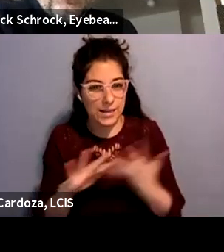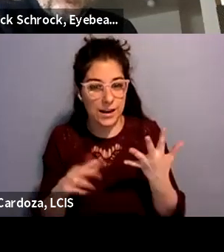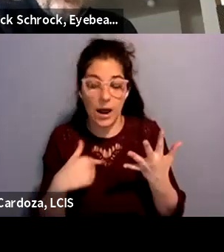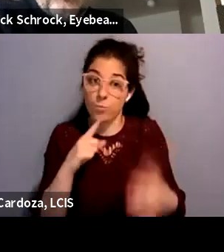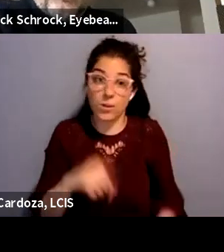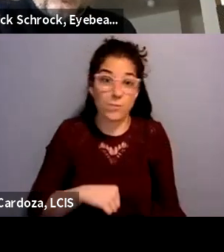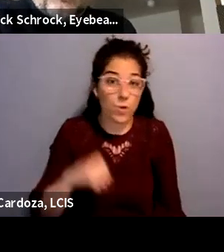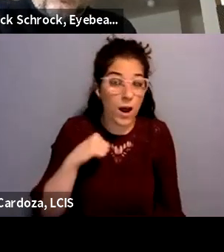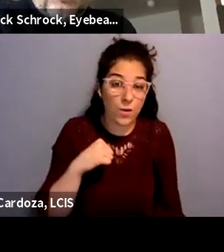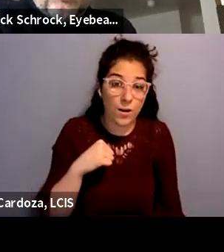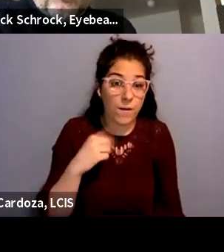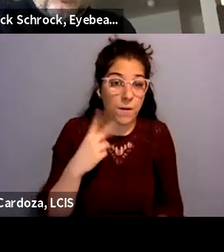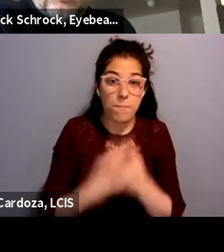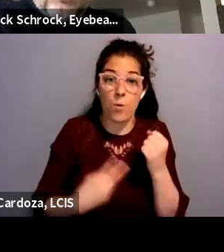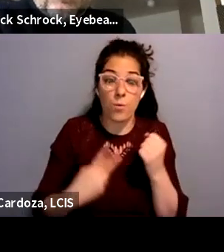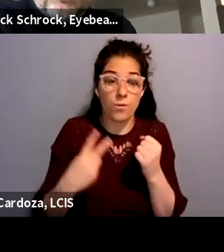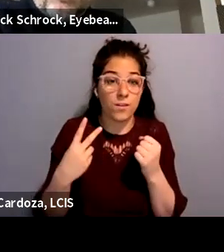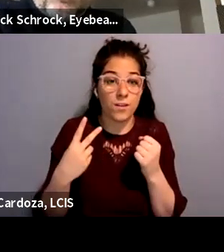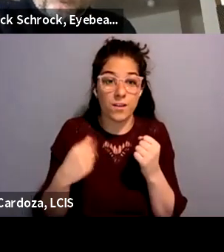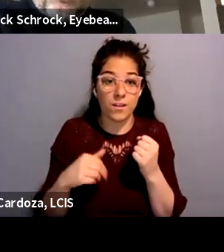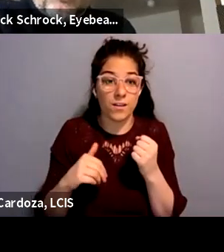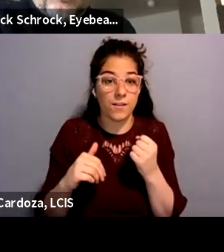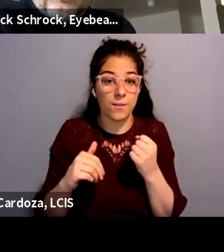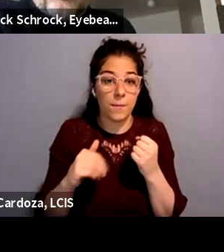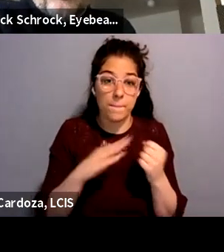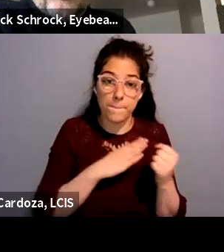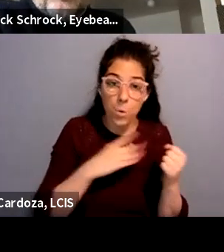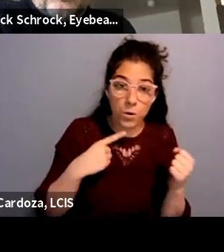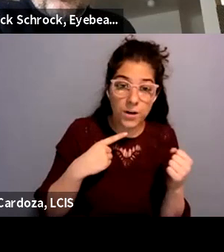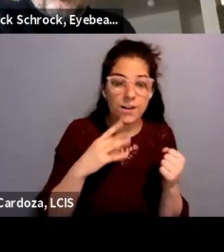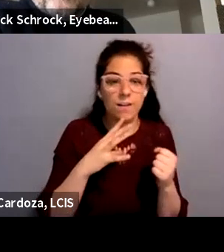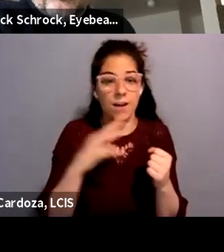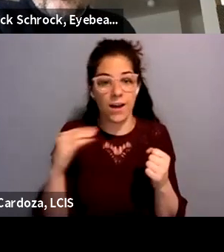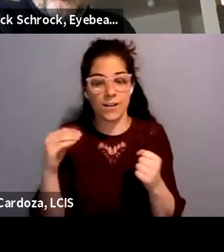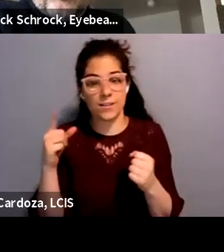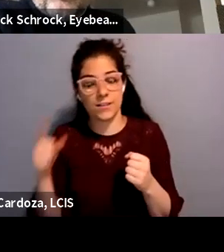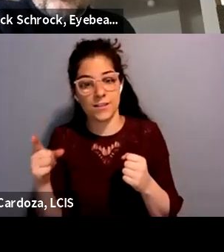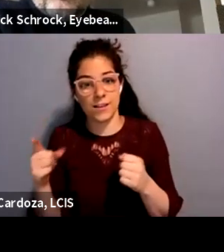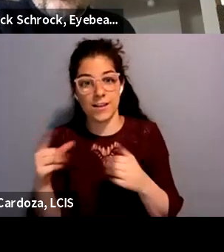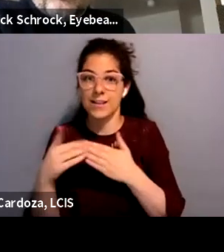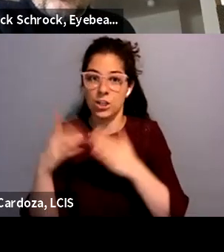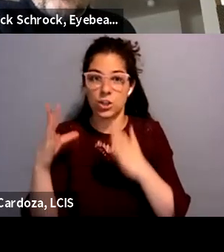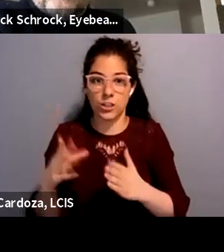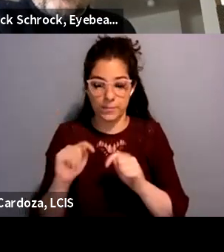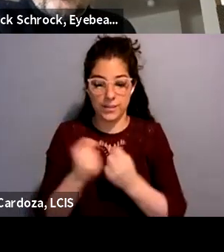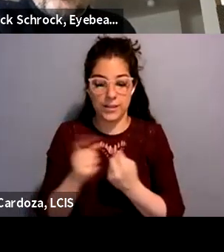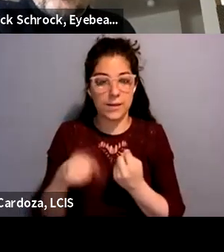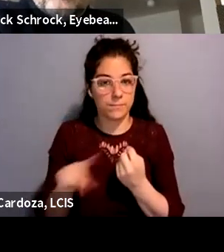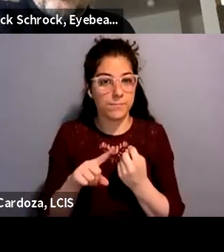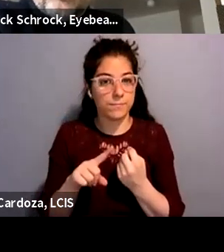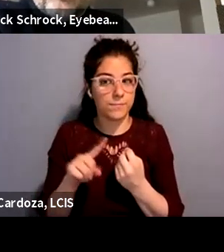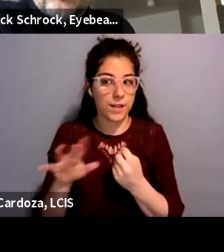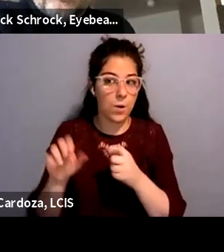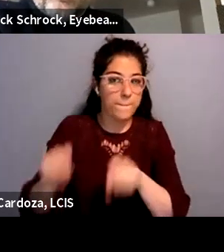of the board and the leadership team's